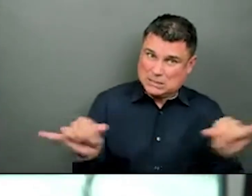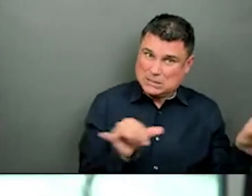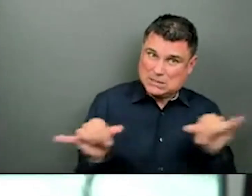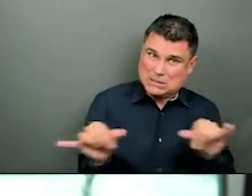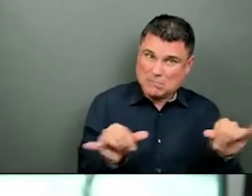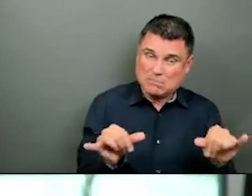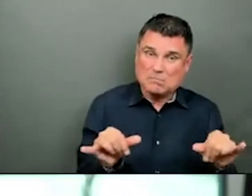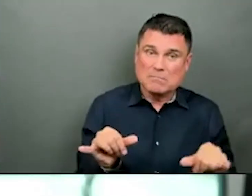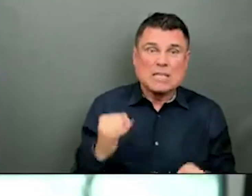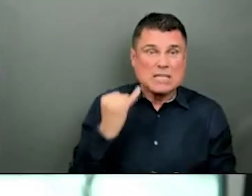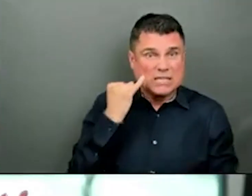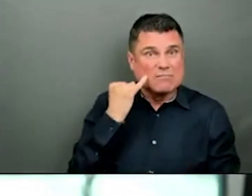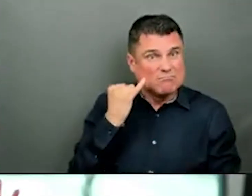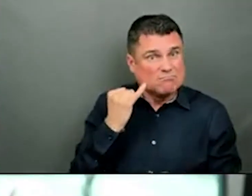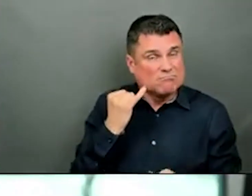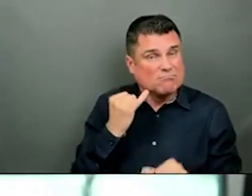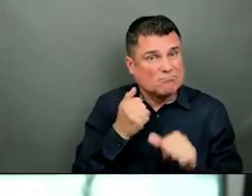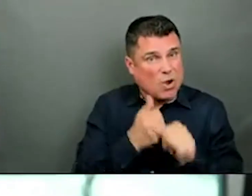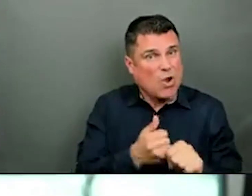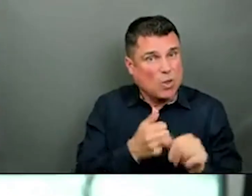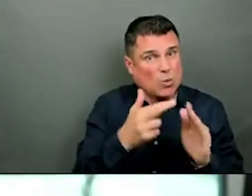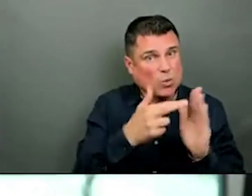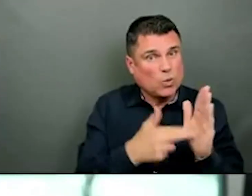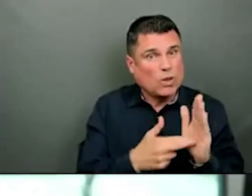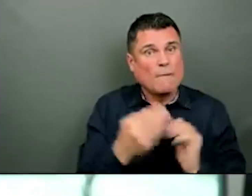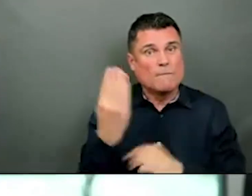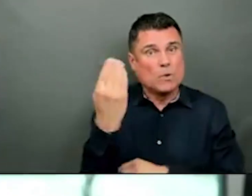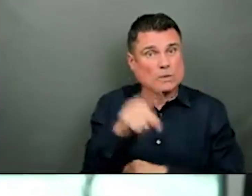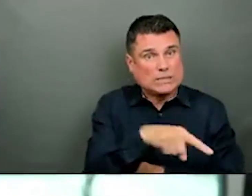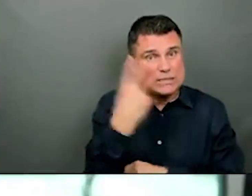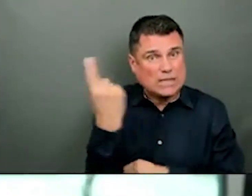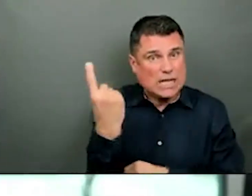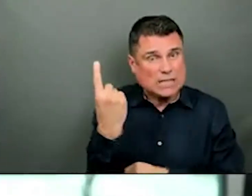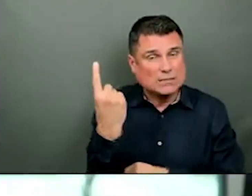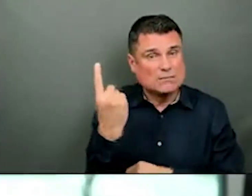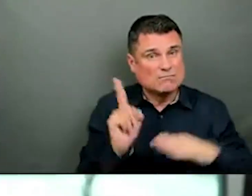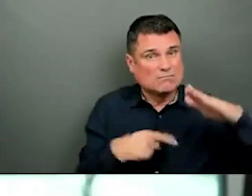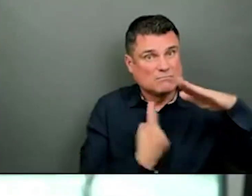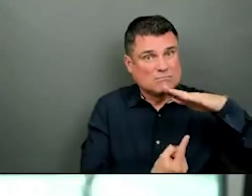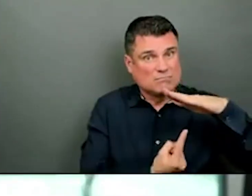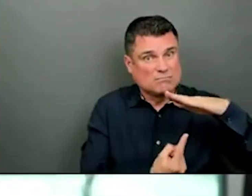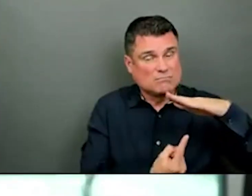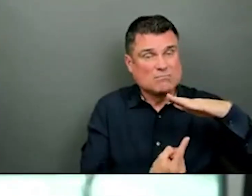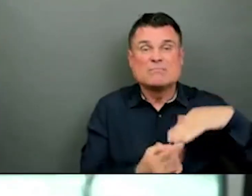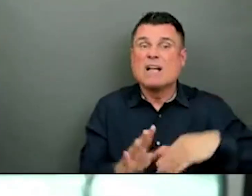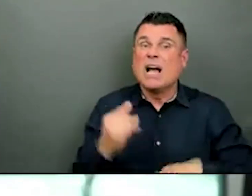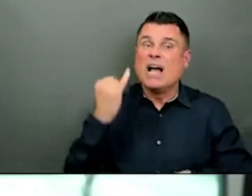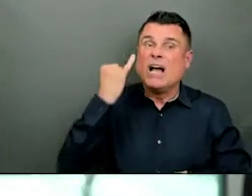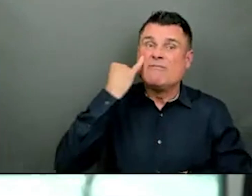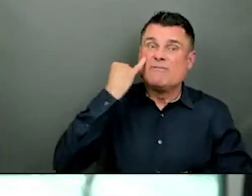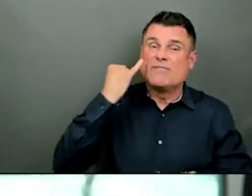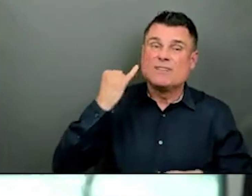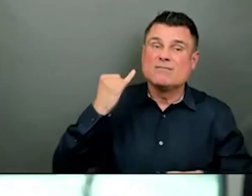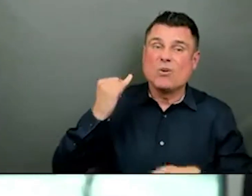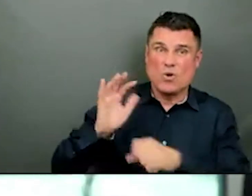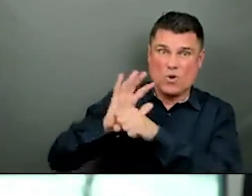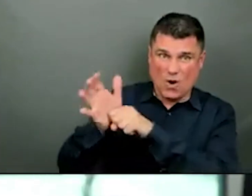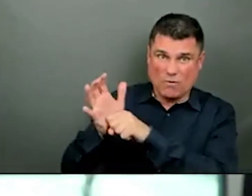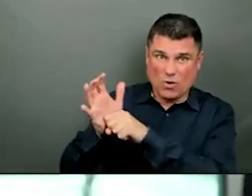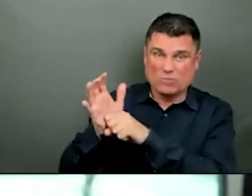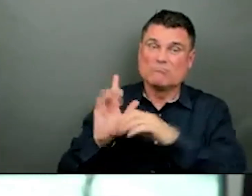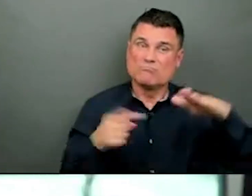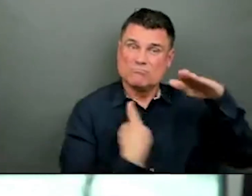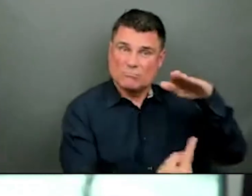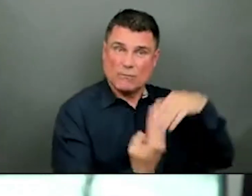that is, there's a bit of a nuance to that, Marcella. So it is if you are in a close contact